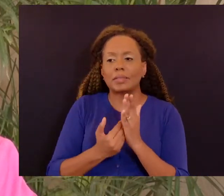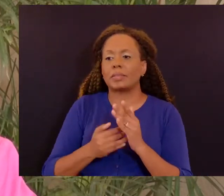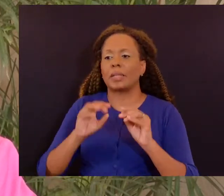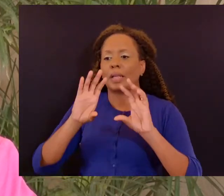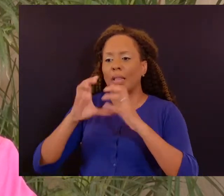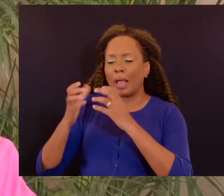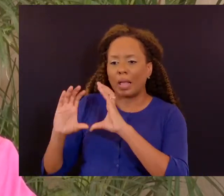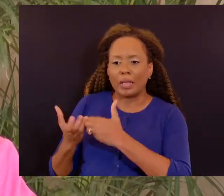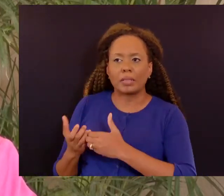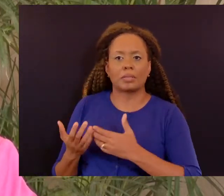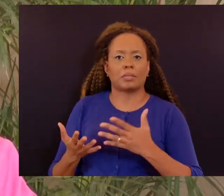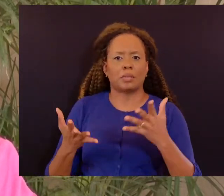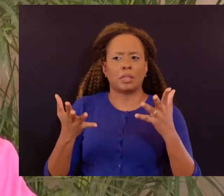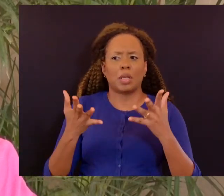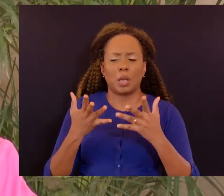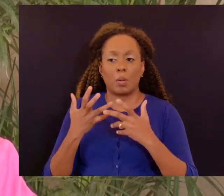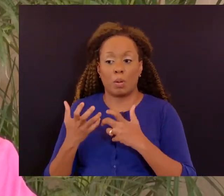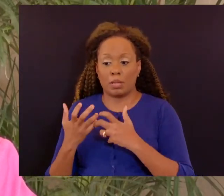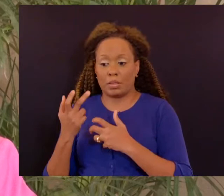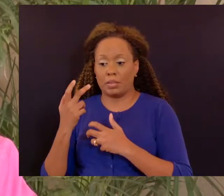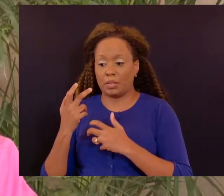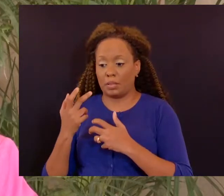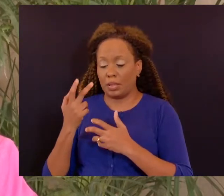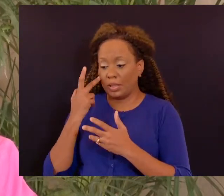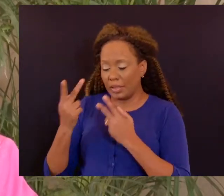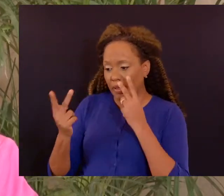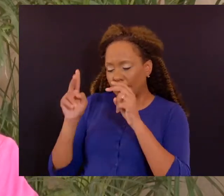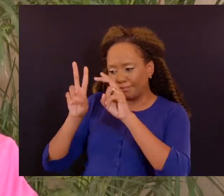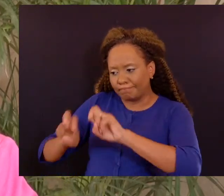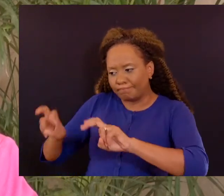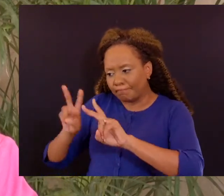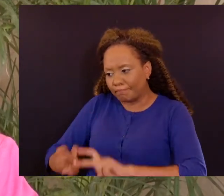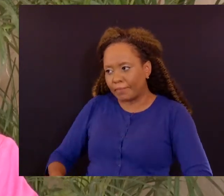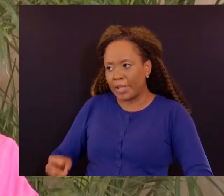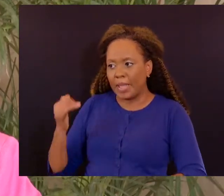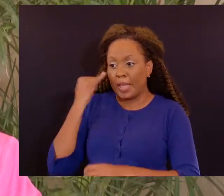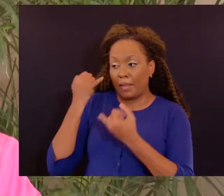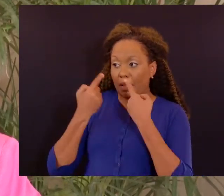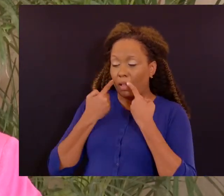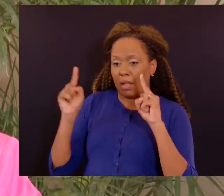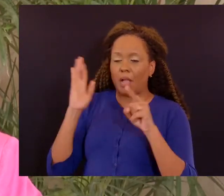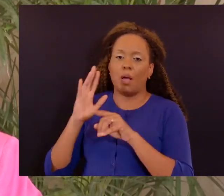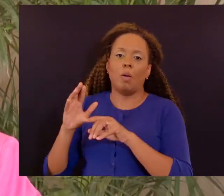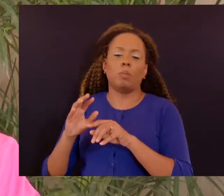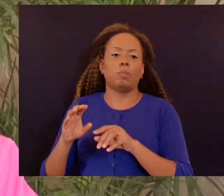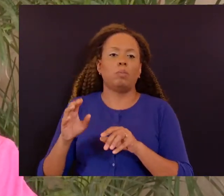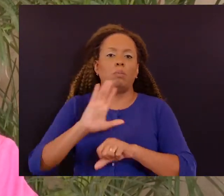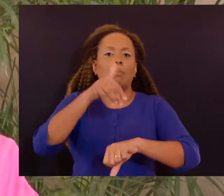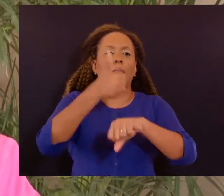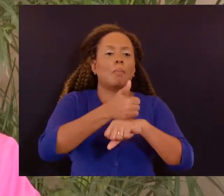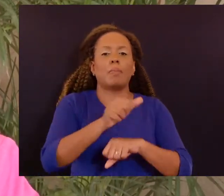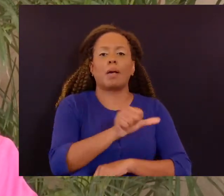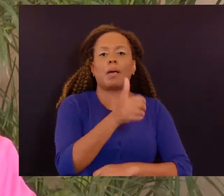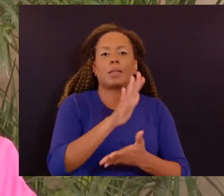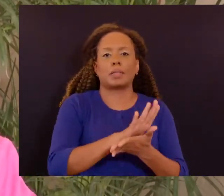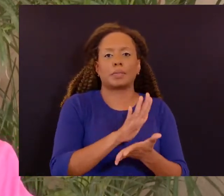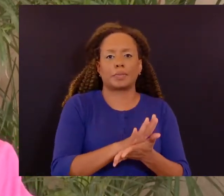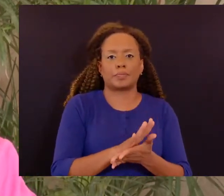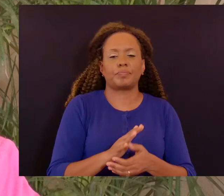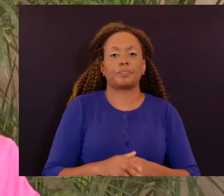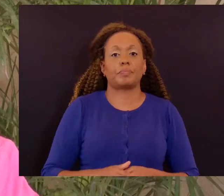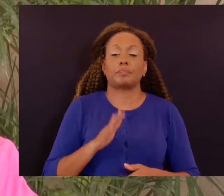these programs in other schools. So, in effect, all schools will continue to develop a